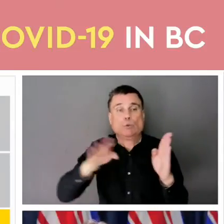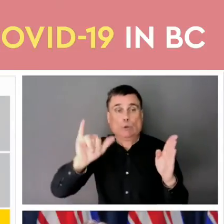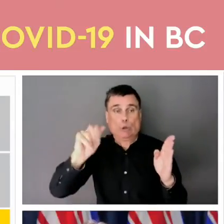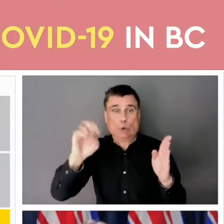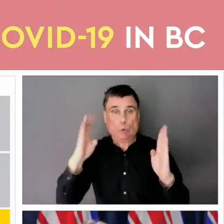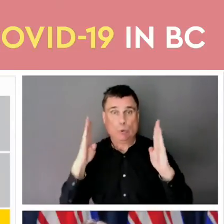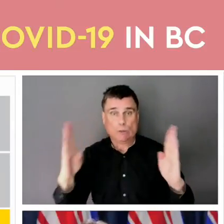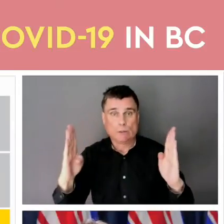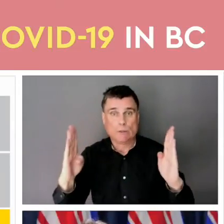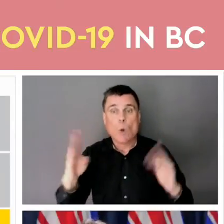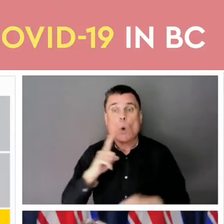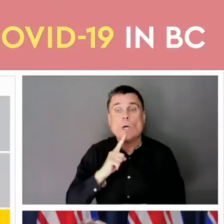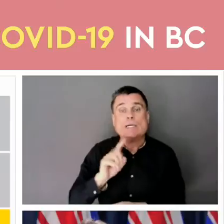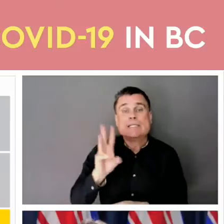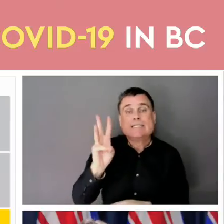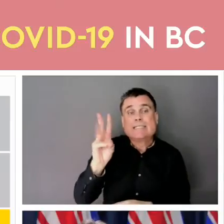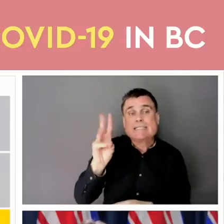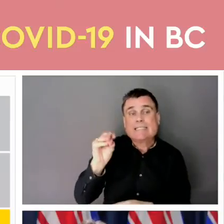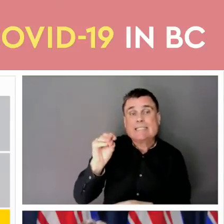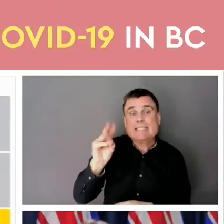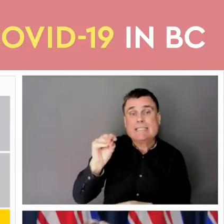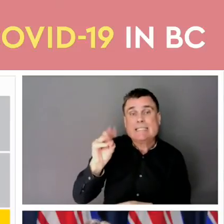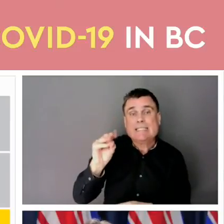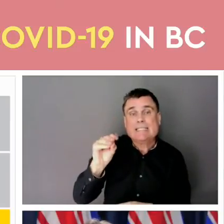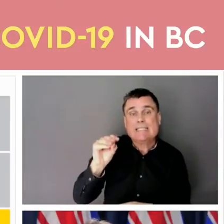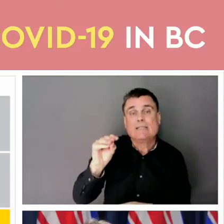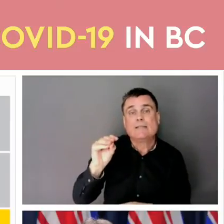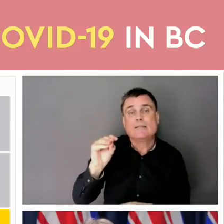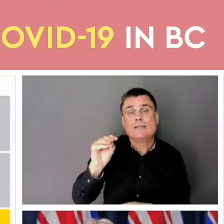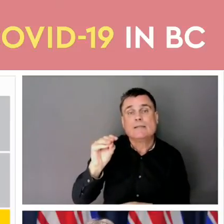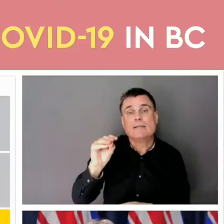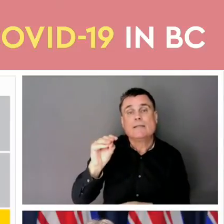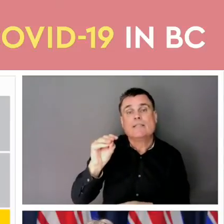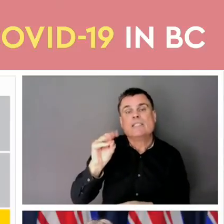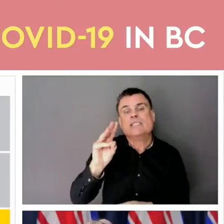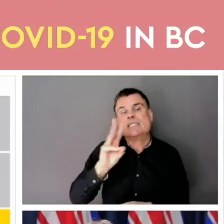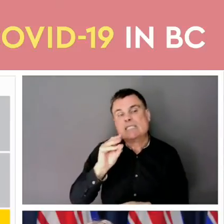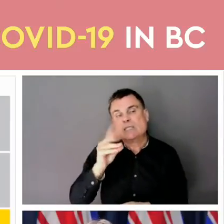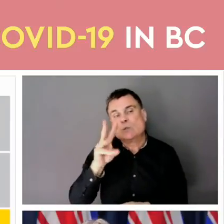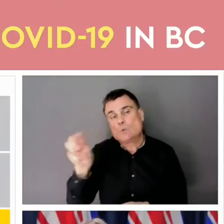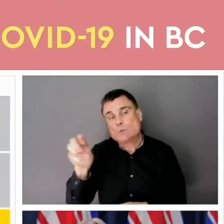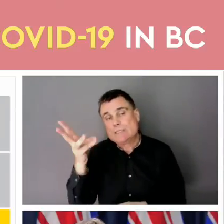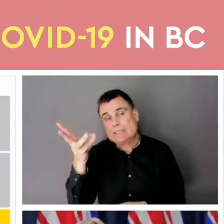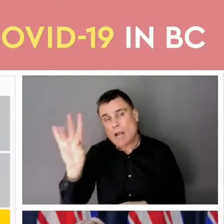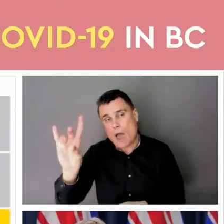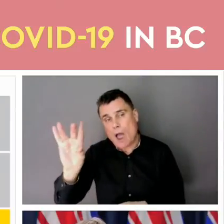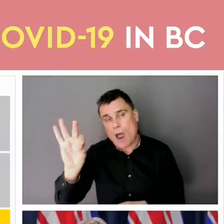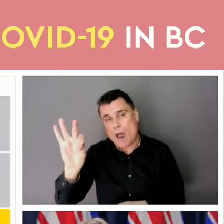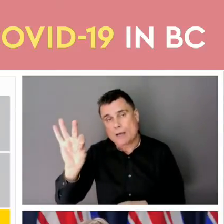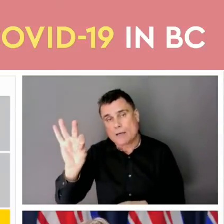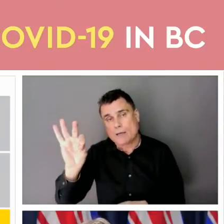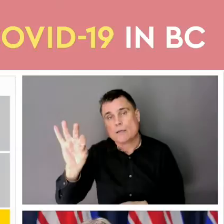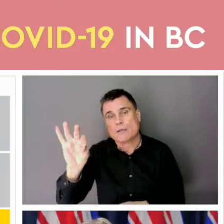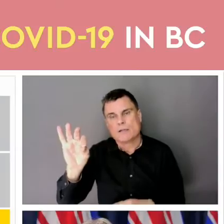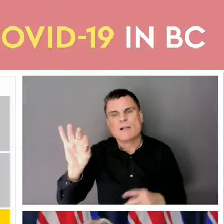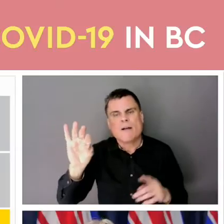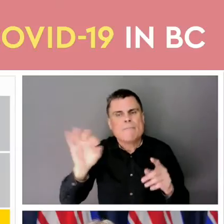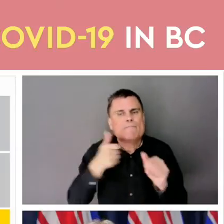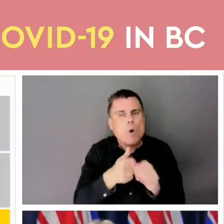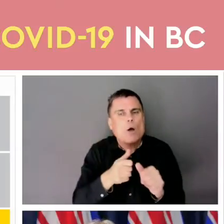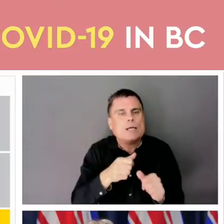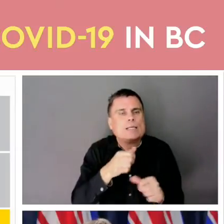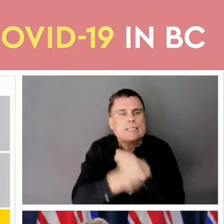to 79 in 5-year increments. 79 to 75 will approximately, they'll get their first shot